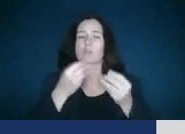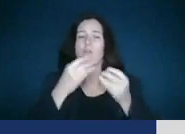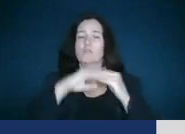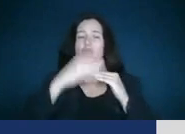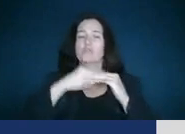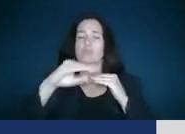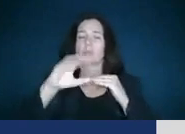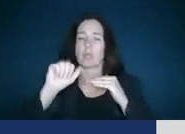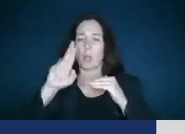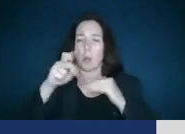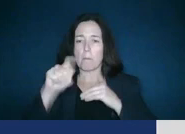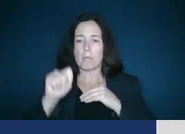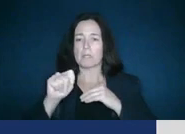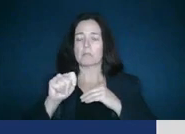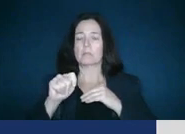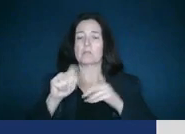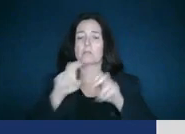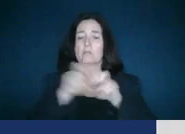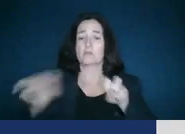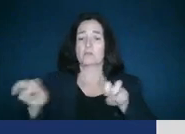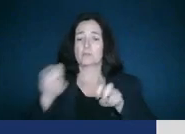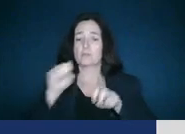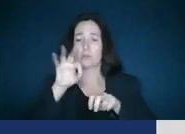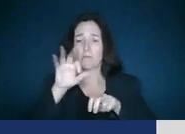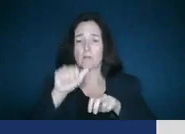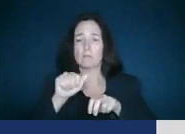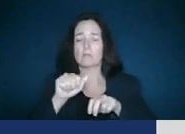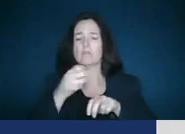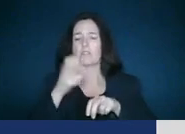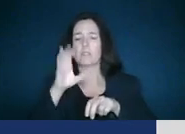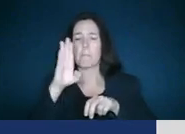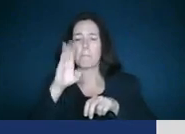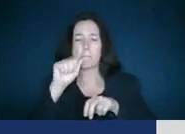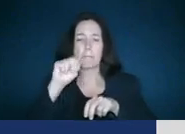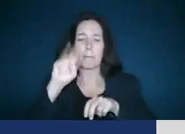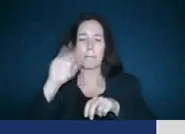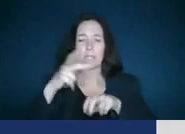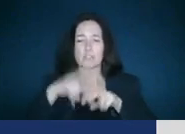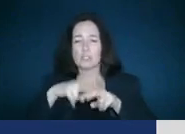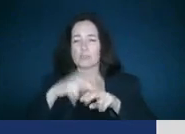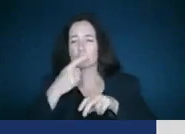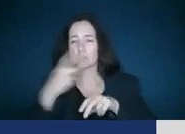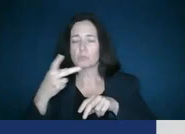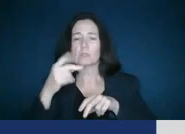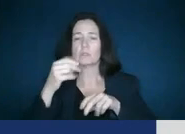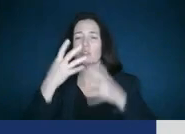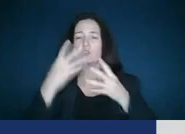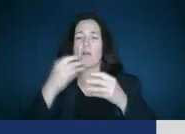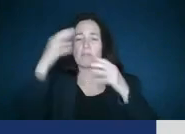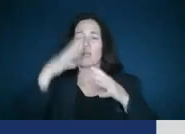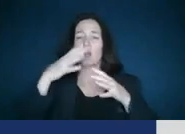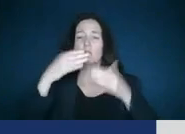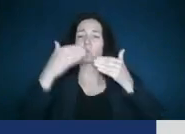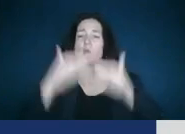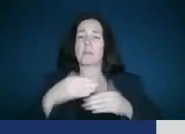carpet, a sofa, a couple of beanbag chairs, soft lighting, weighted